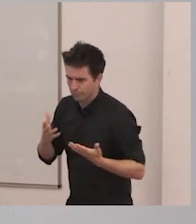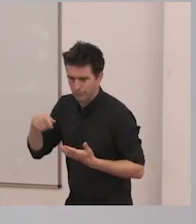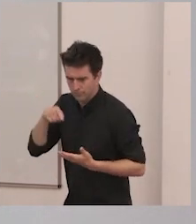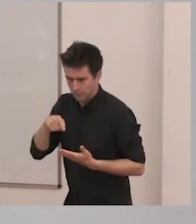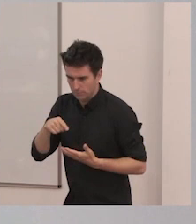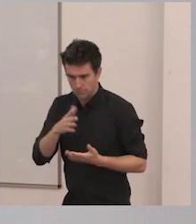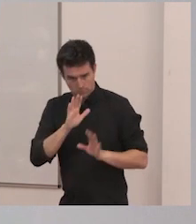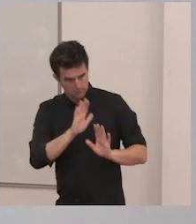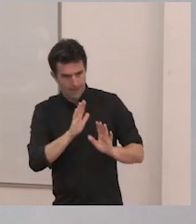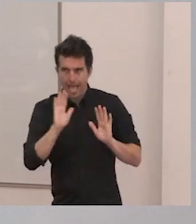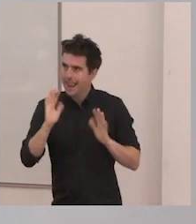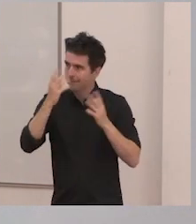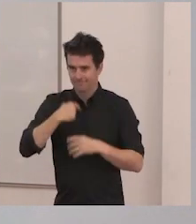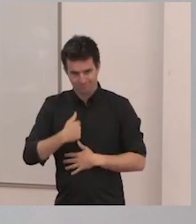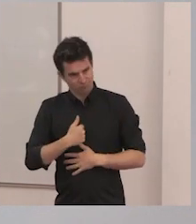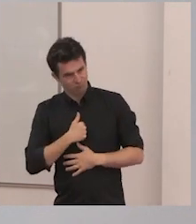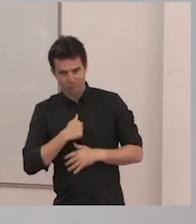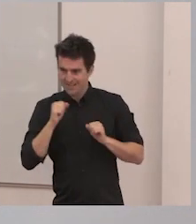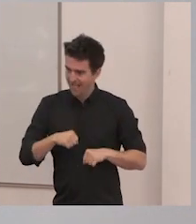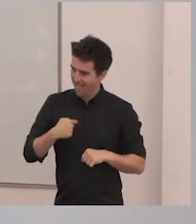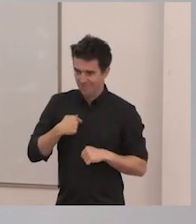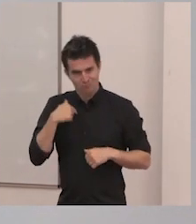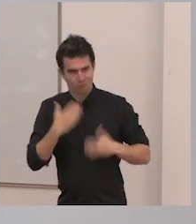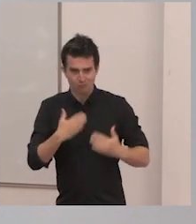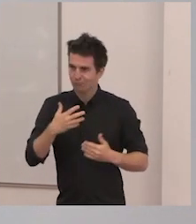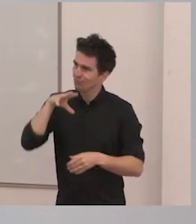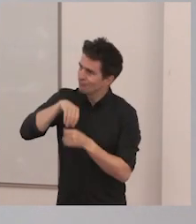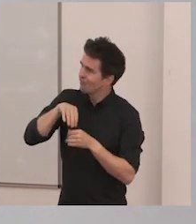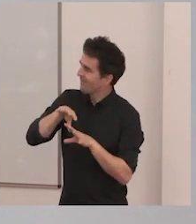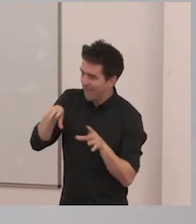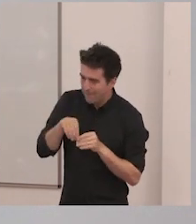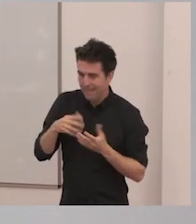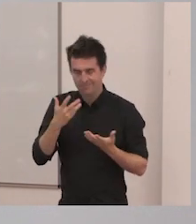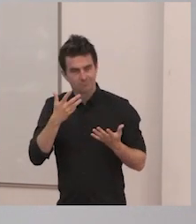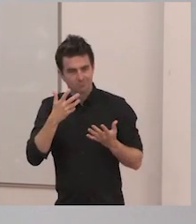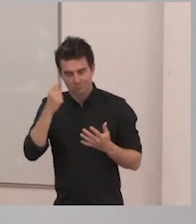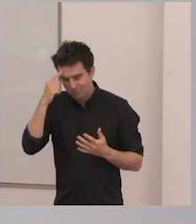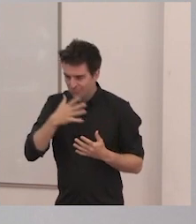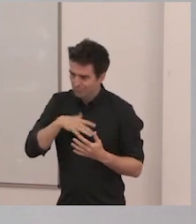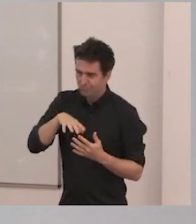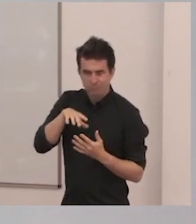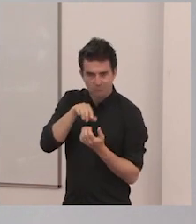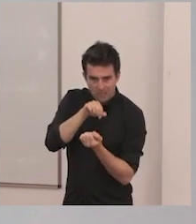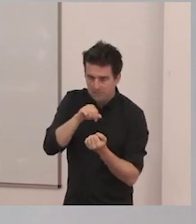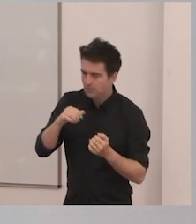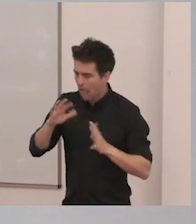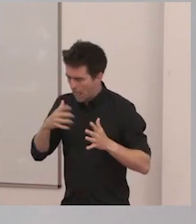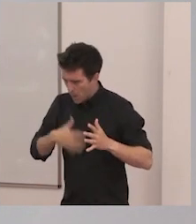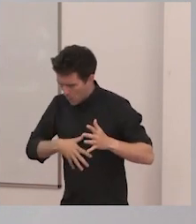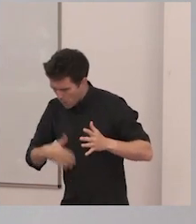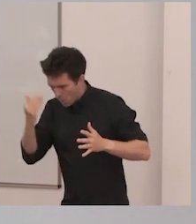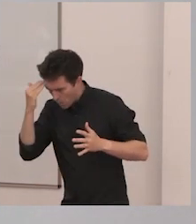Both treaty bodies have expressed concern to states parties about the high numbers of children with